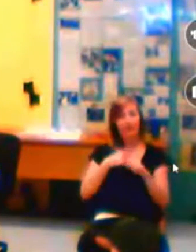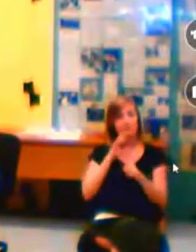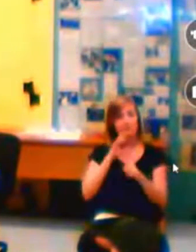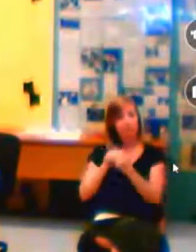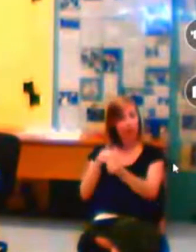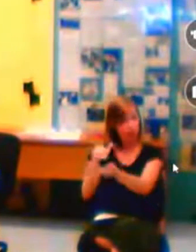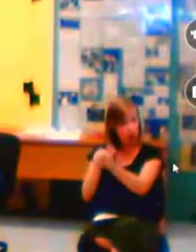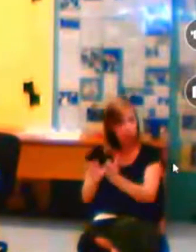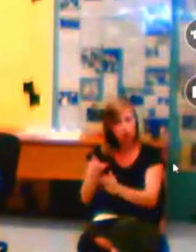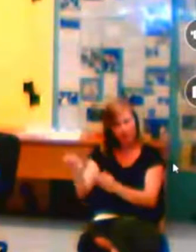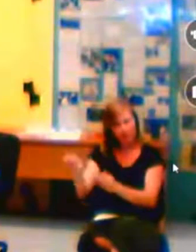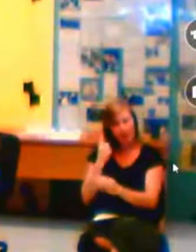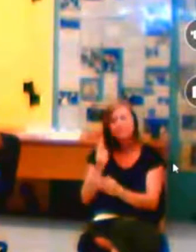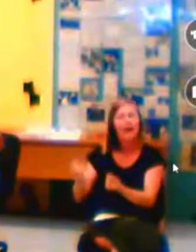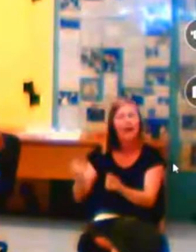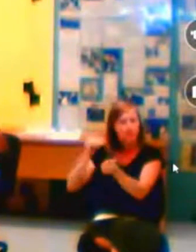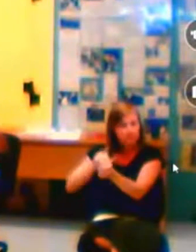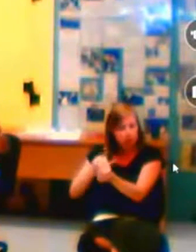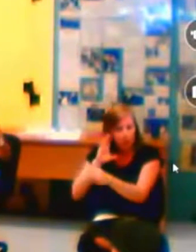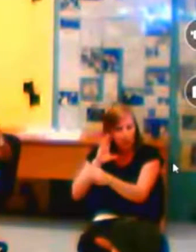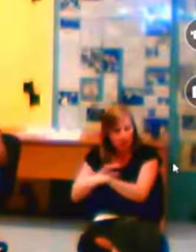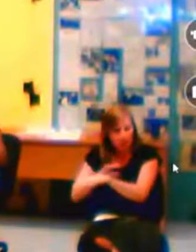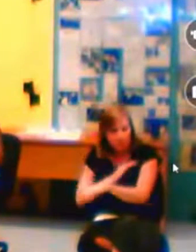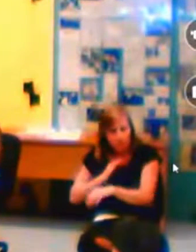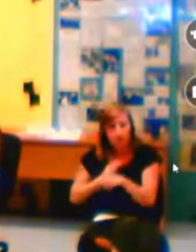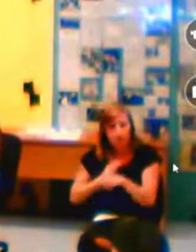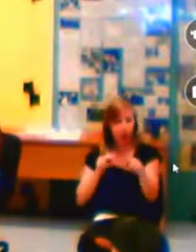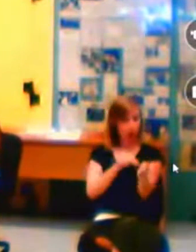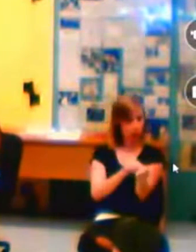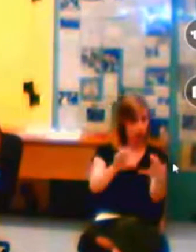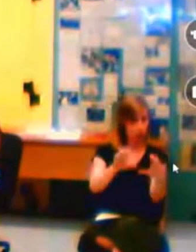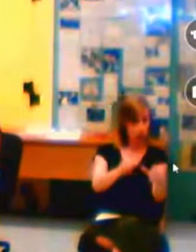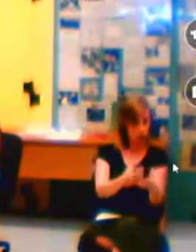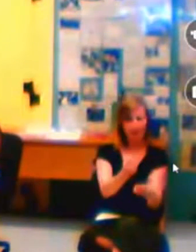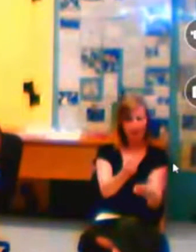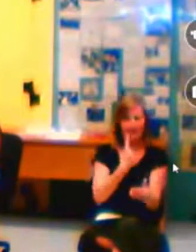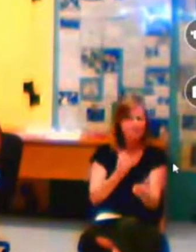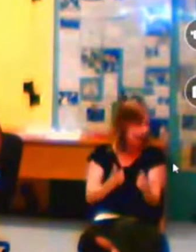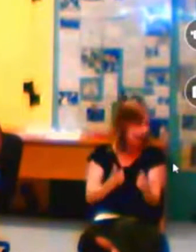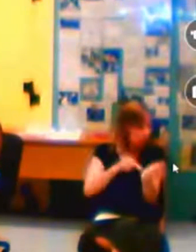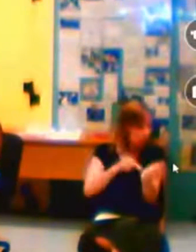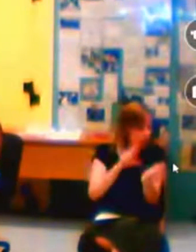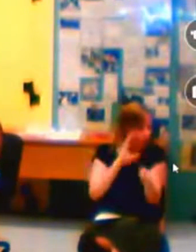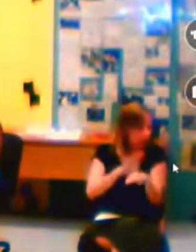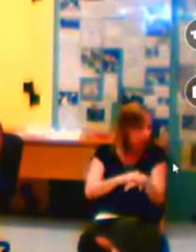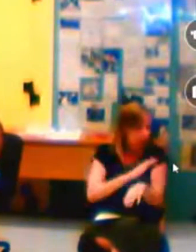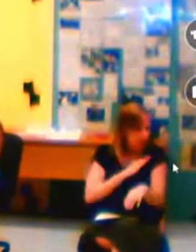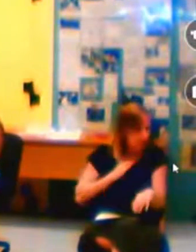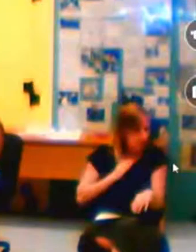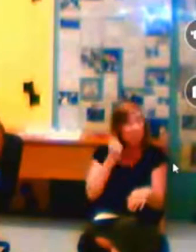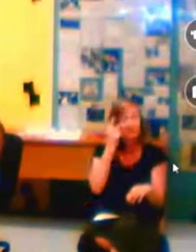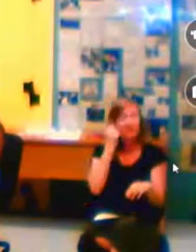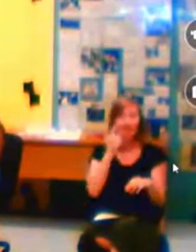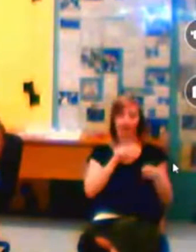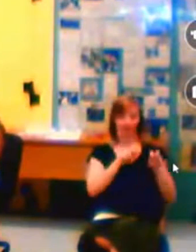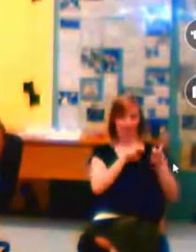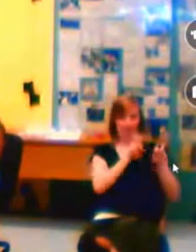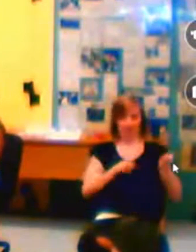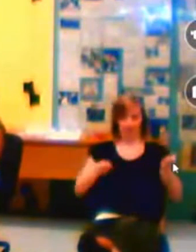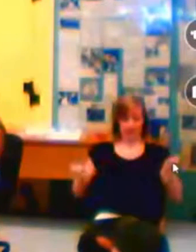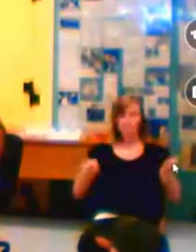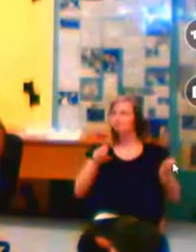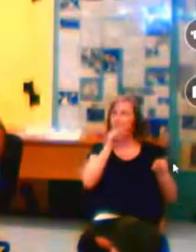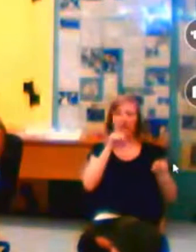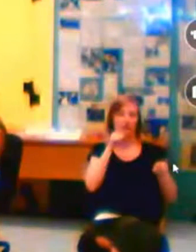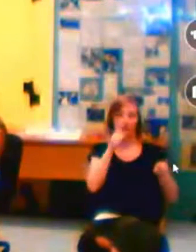elected Board of Directors, and that would include people with disabilities. There's no dedicated, I mean, when I talk to doctors, I get how many doctors will be on the